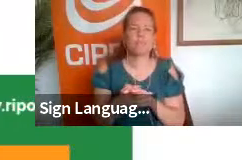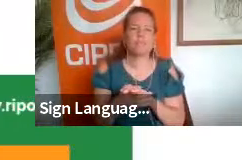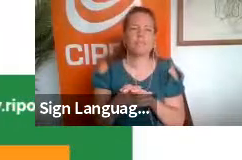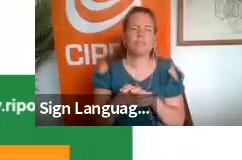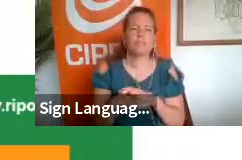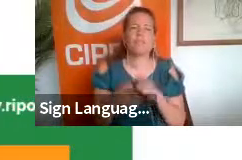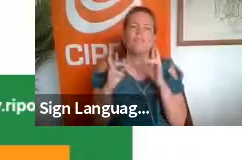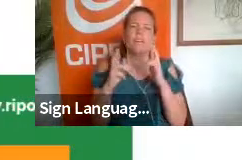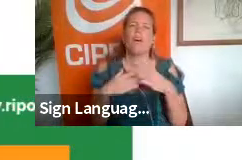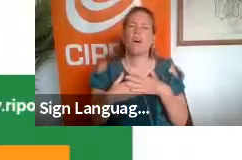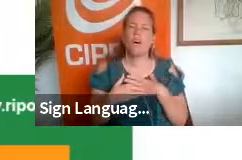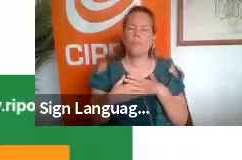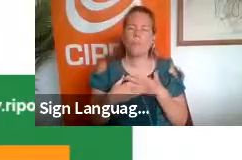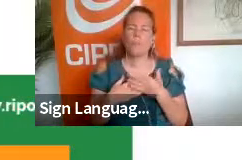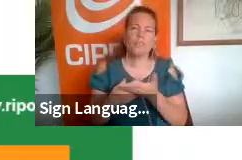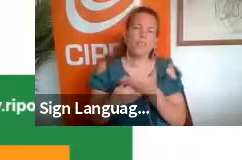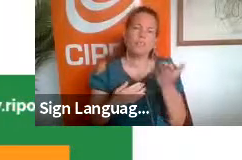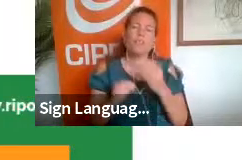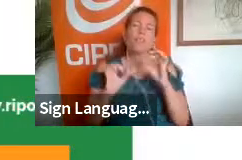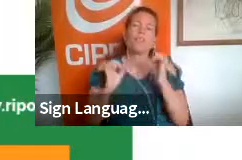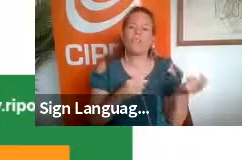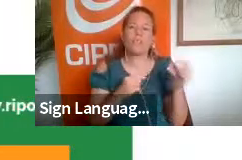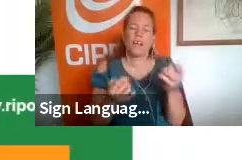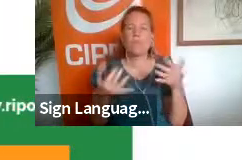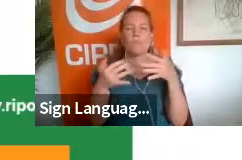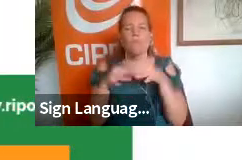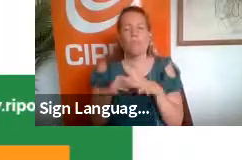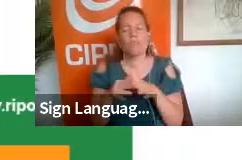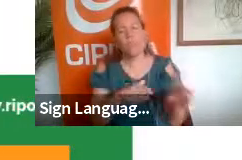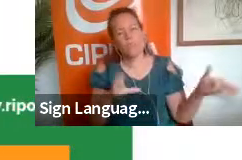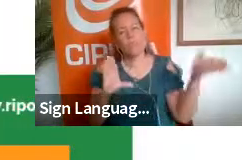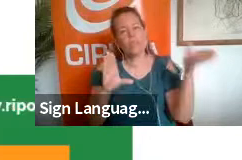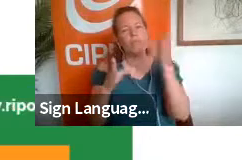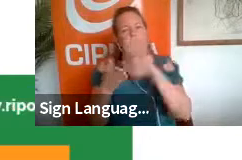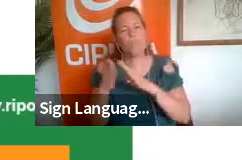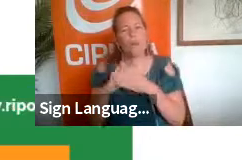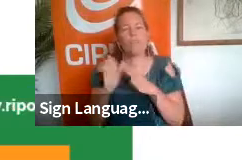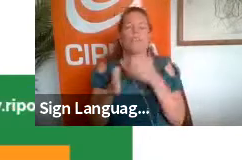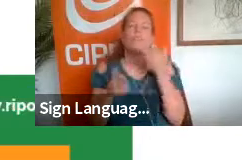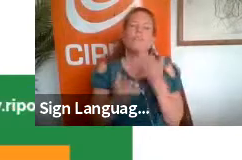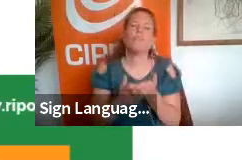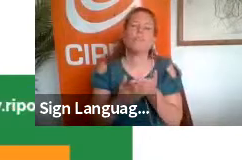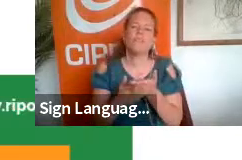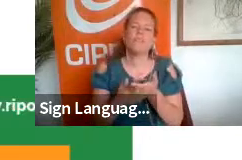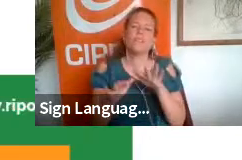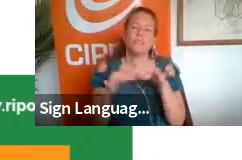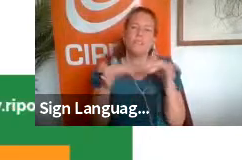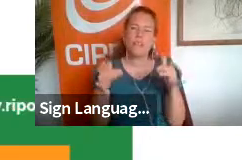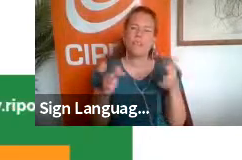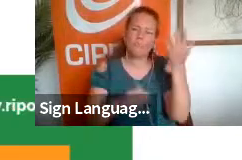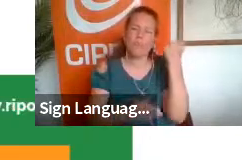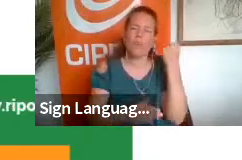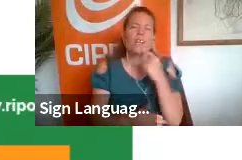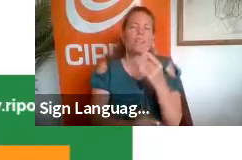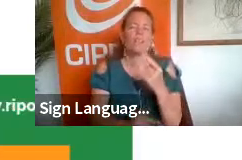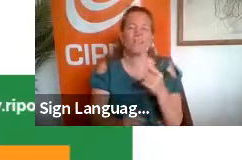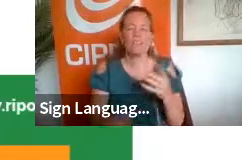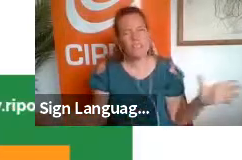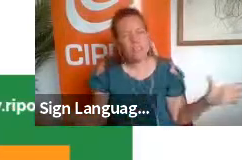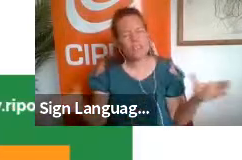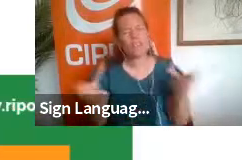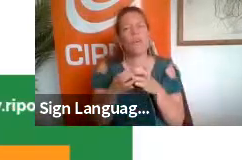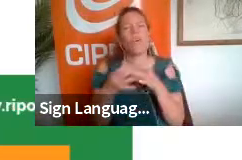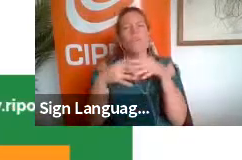everyone can come on board and partner with this platform. Like I mentioned earlier, it's a collaborative approach. It's not a